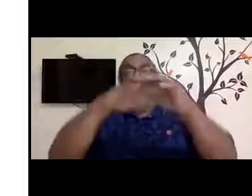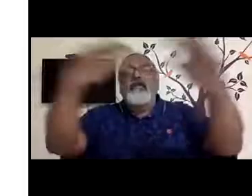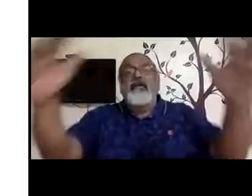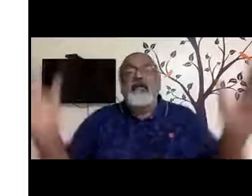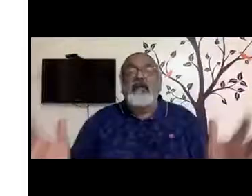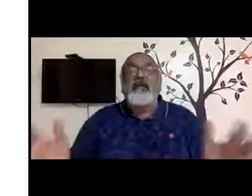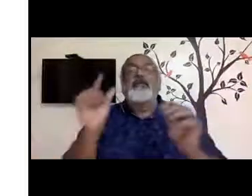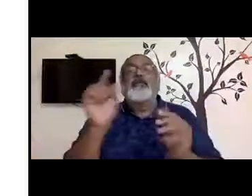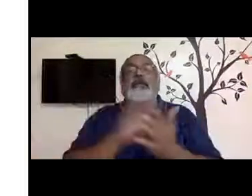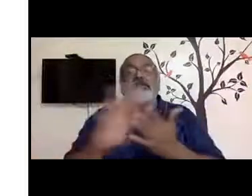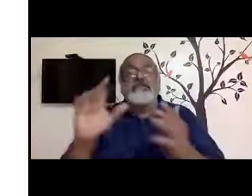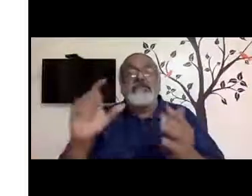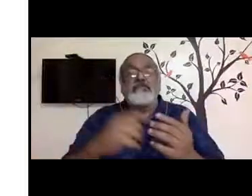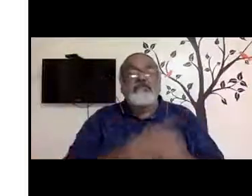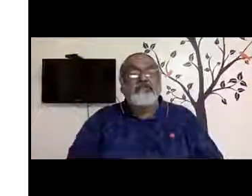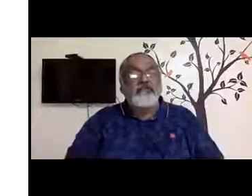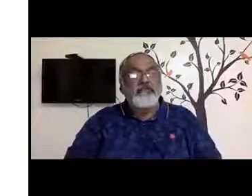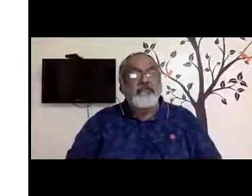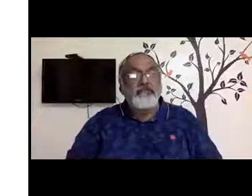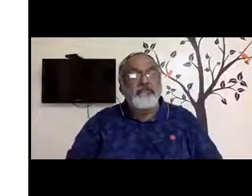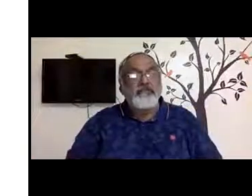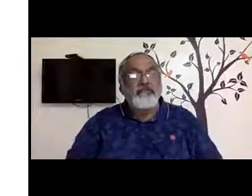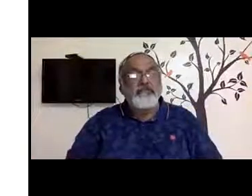universal health coverage. Next slide.